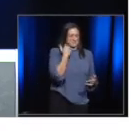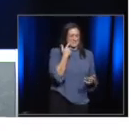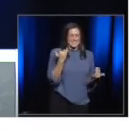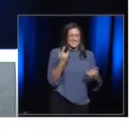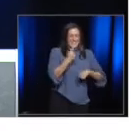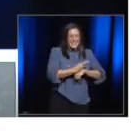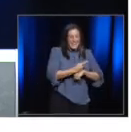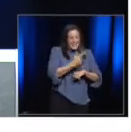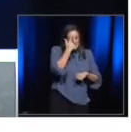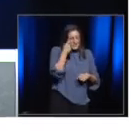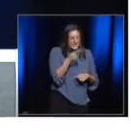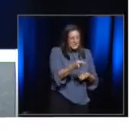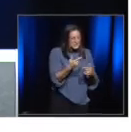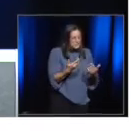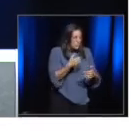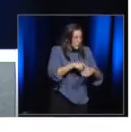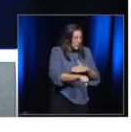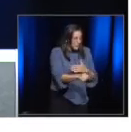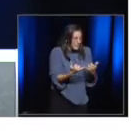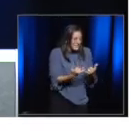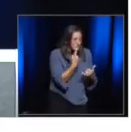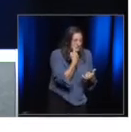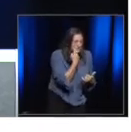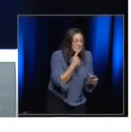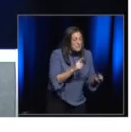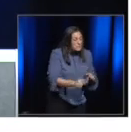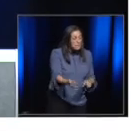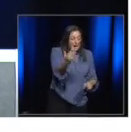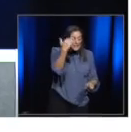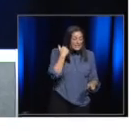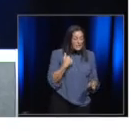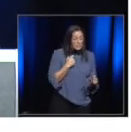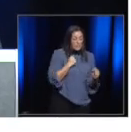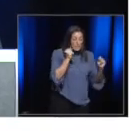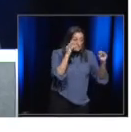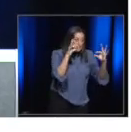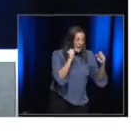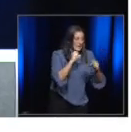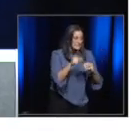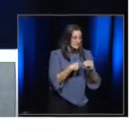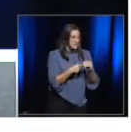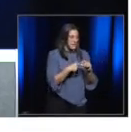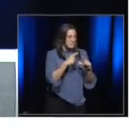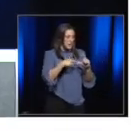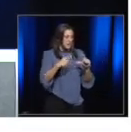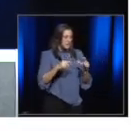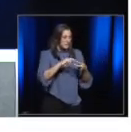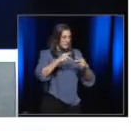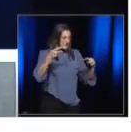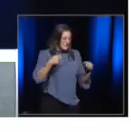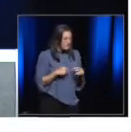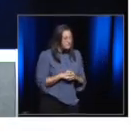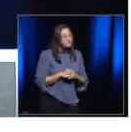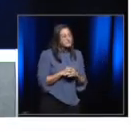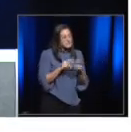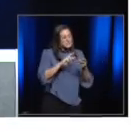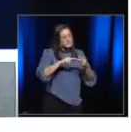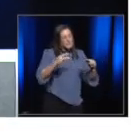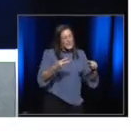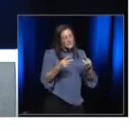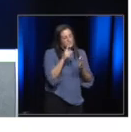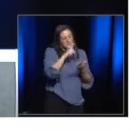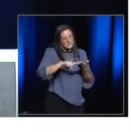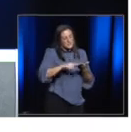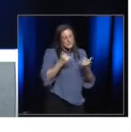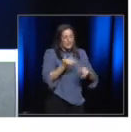born this century, but it was revolutionary at the time. There was a lot of excitement in our lab. Genetics has come a long way,